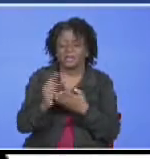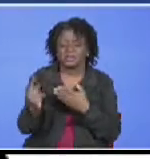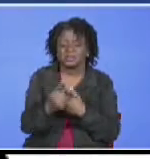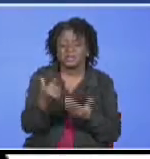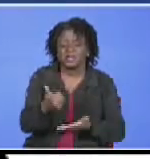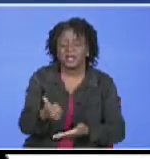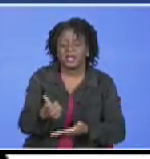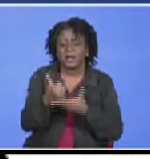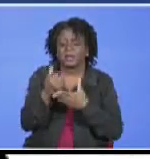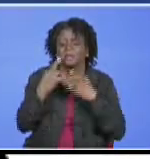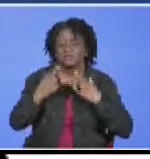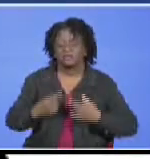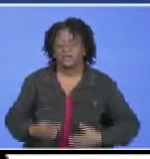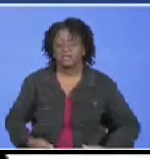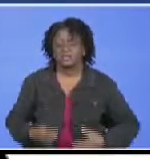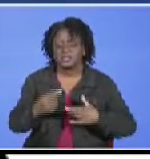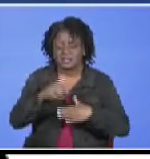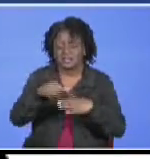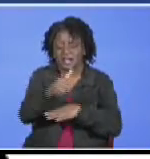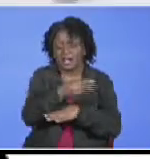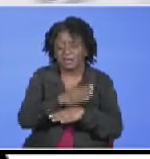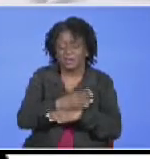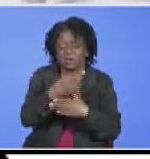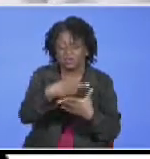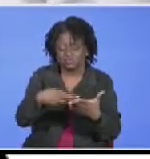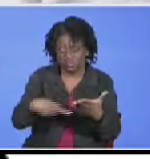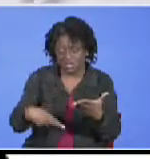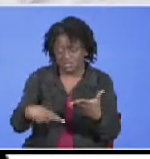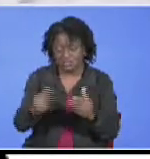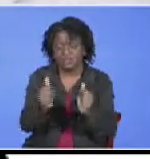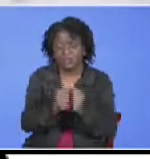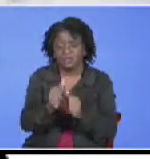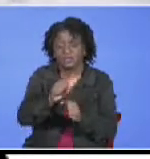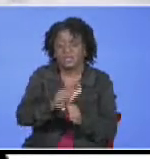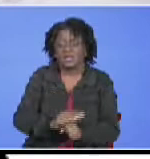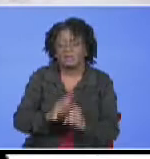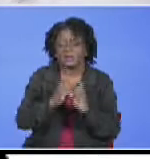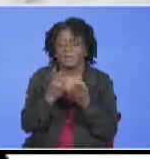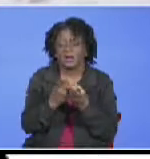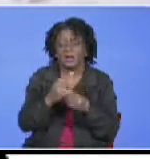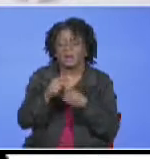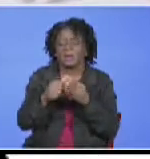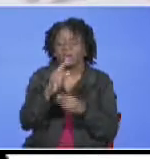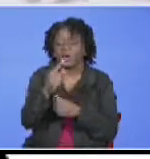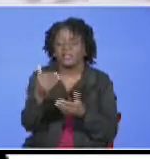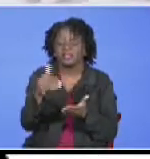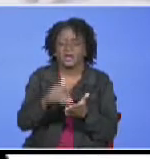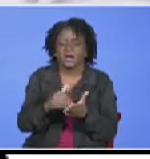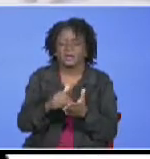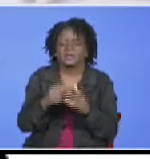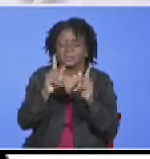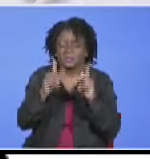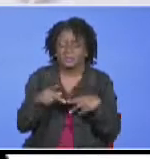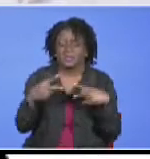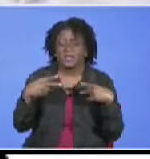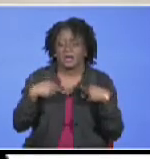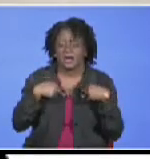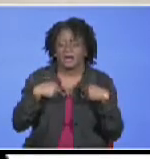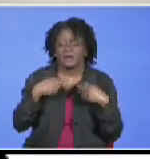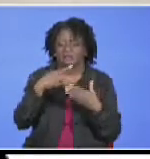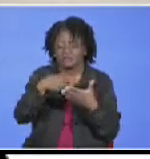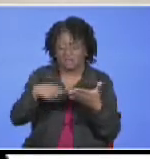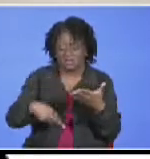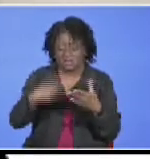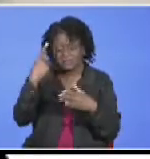with the Labor Department. This is about 1,000 persons that registered for the unemployment benefit